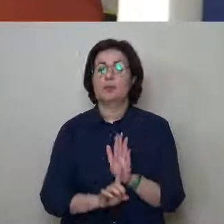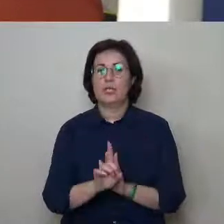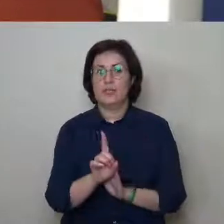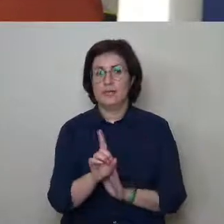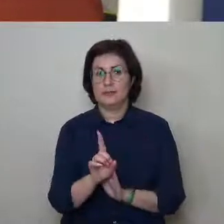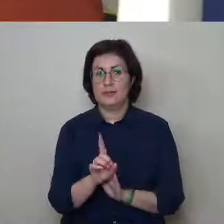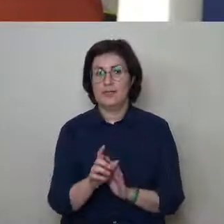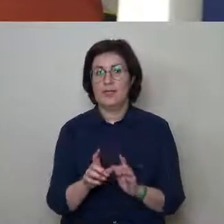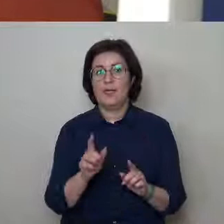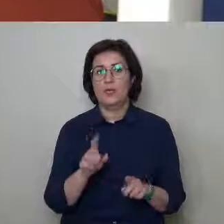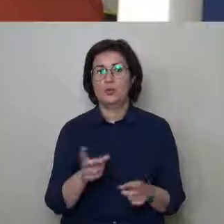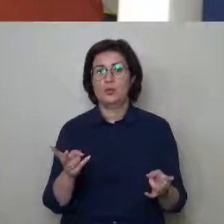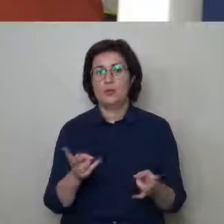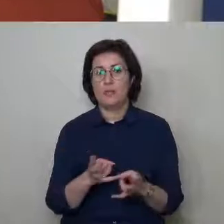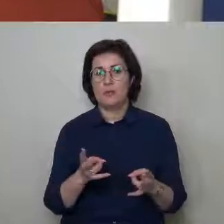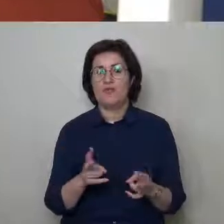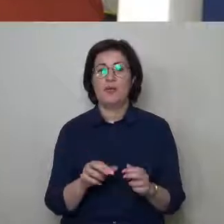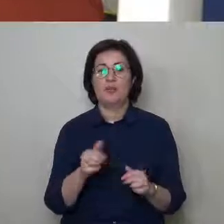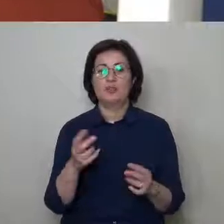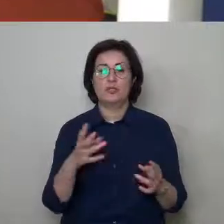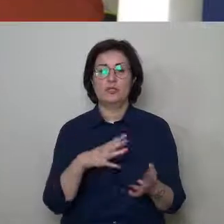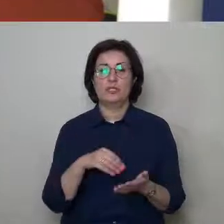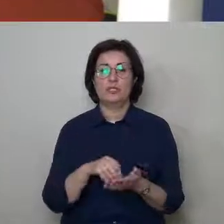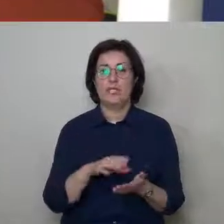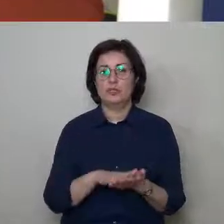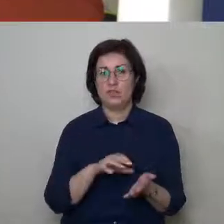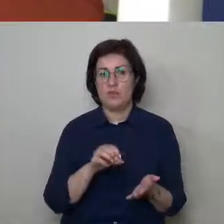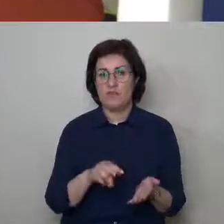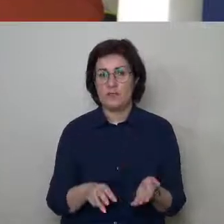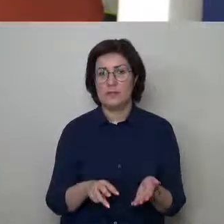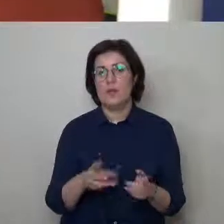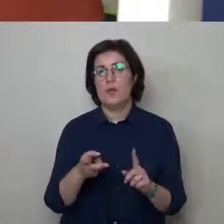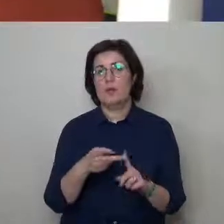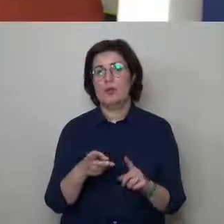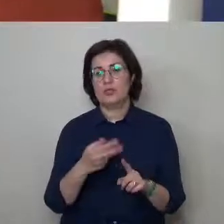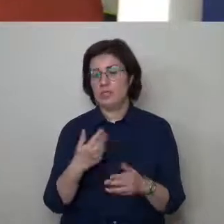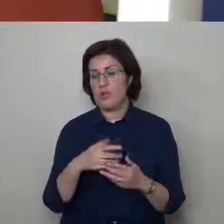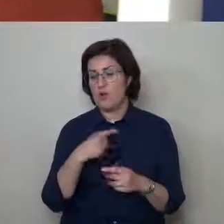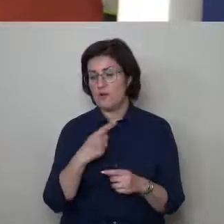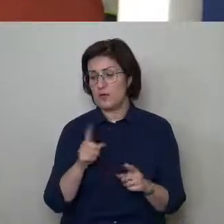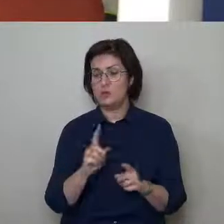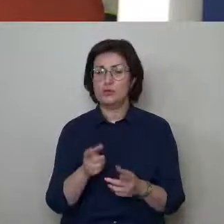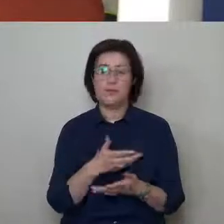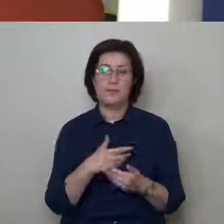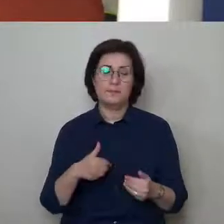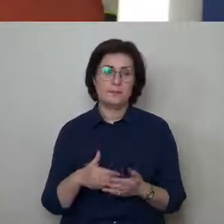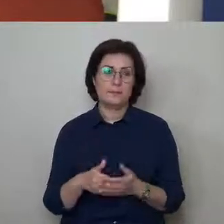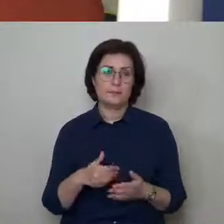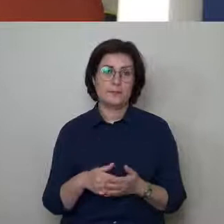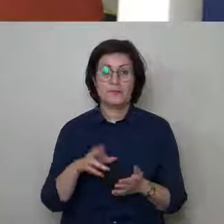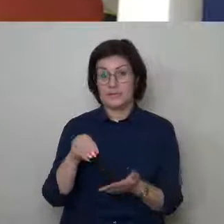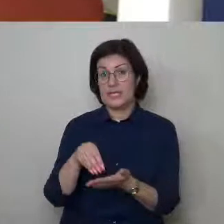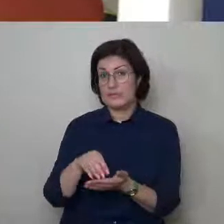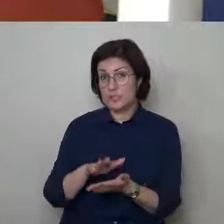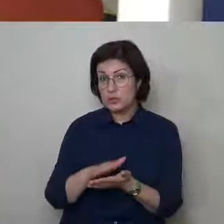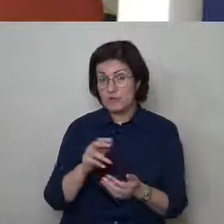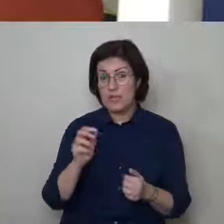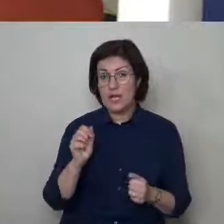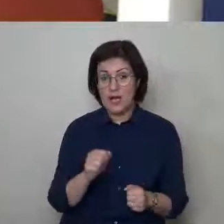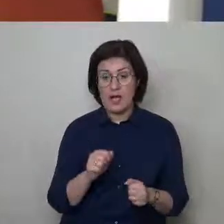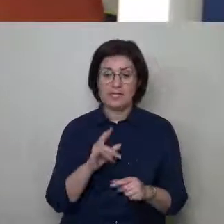the registration has only just started, so one has to be registered first. Second, if